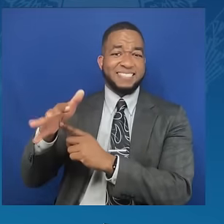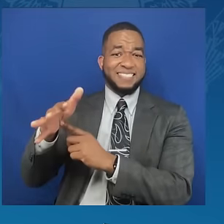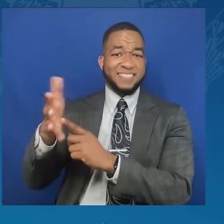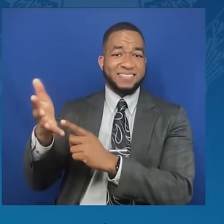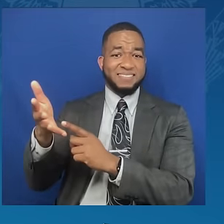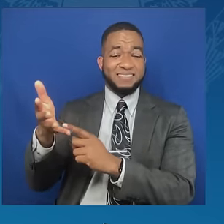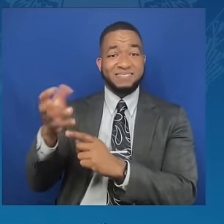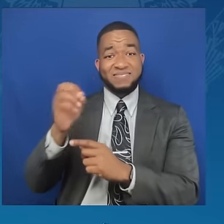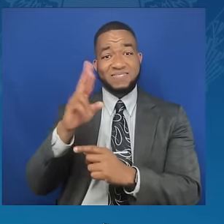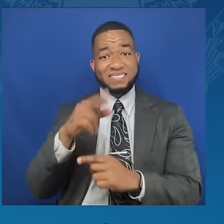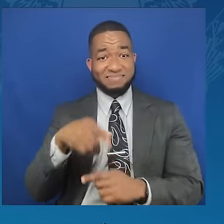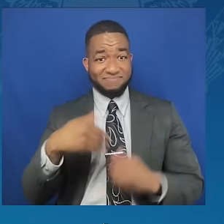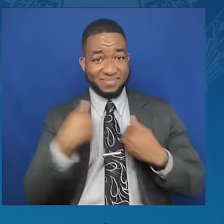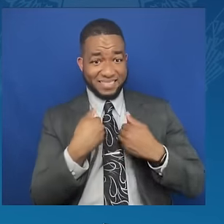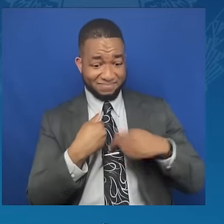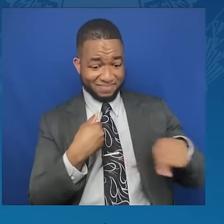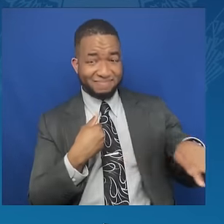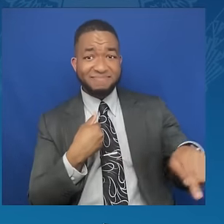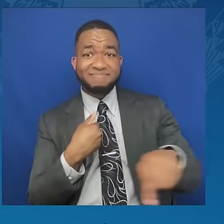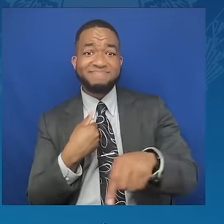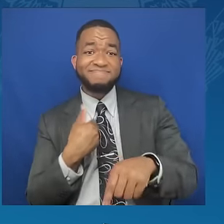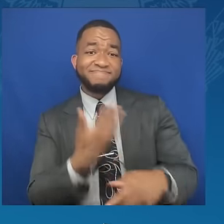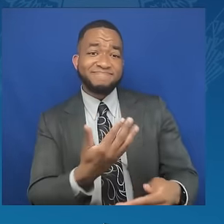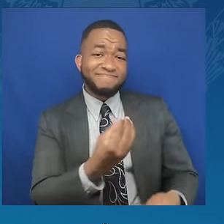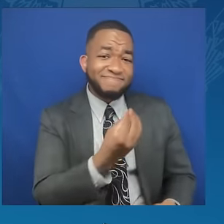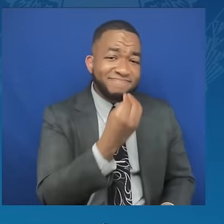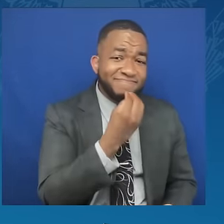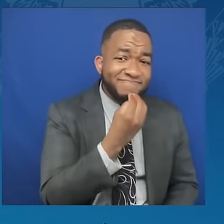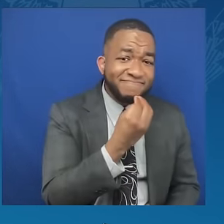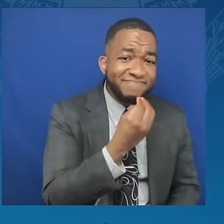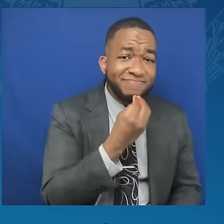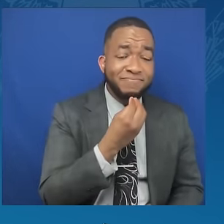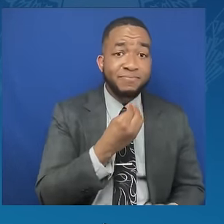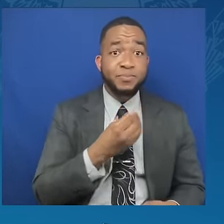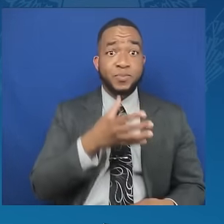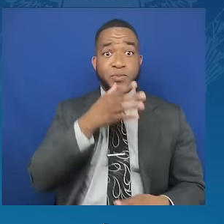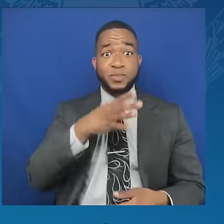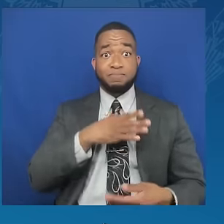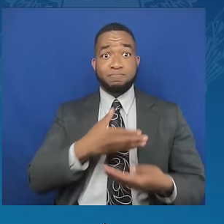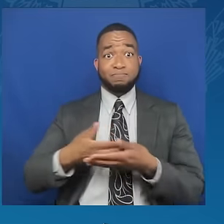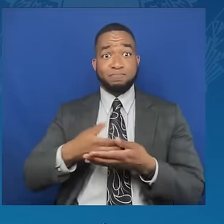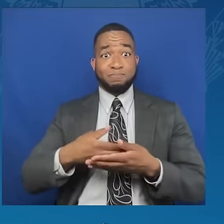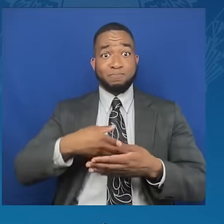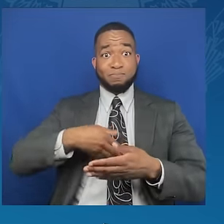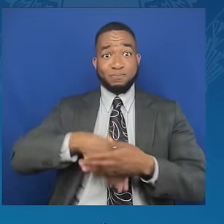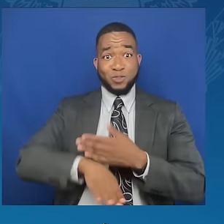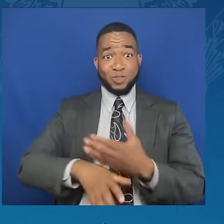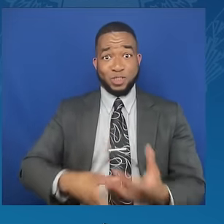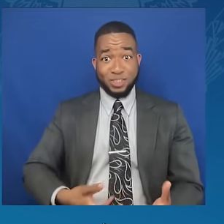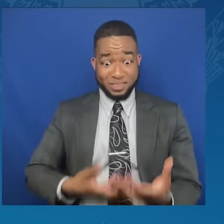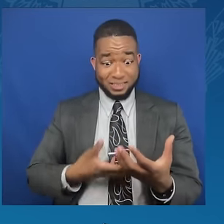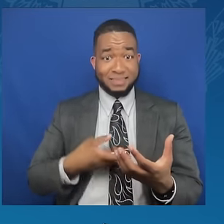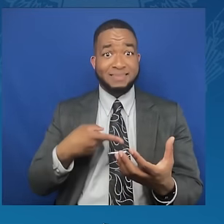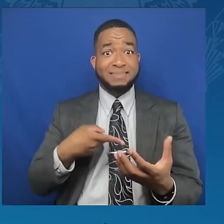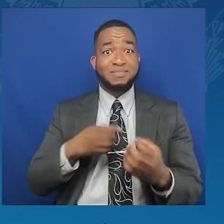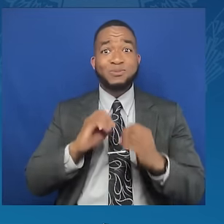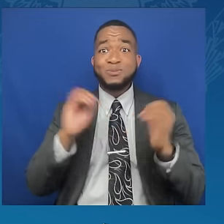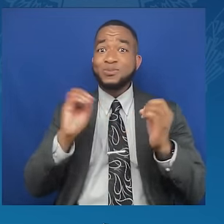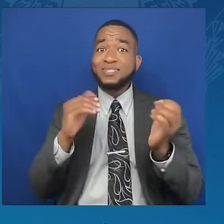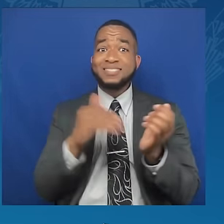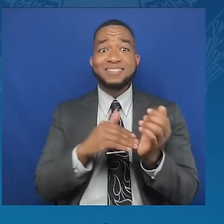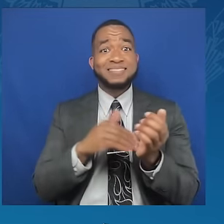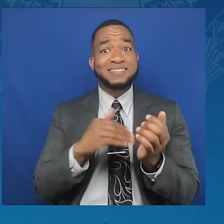little or no medical care, and children dying from malnutrition